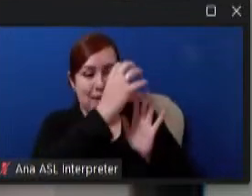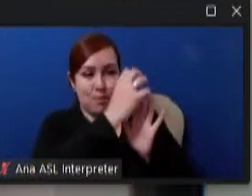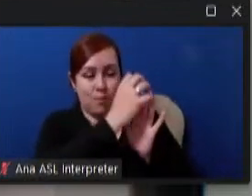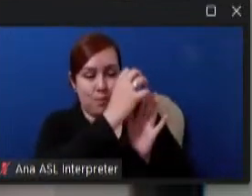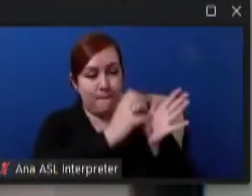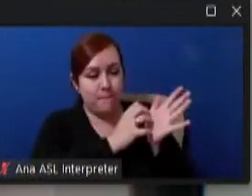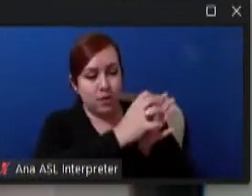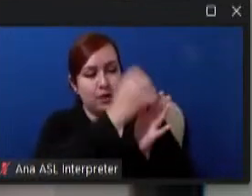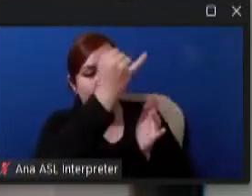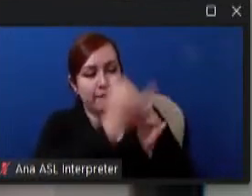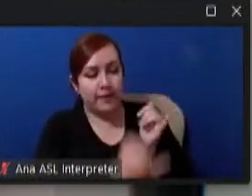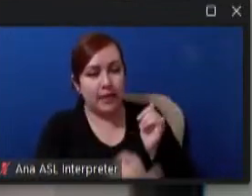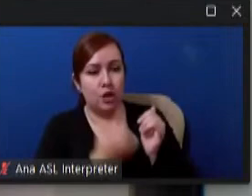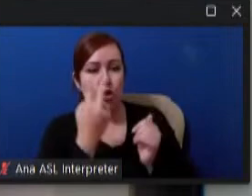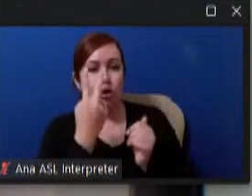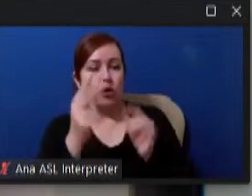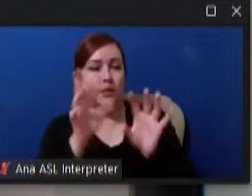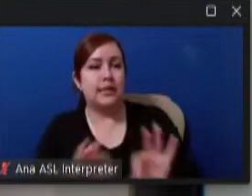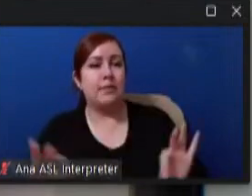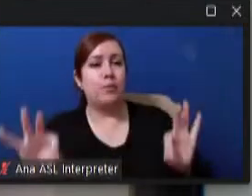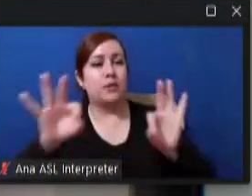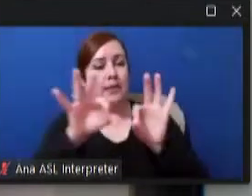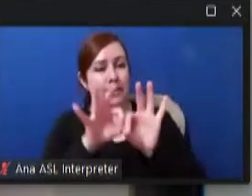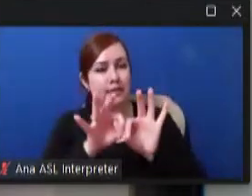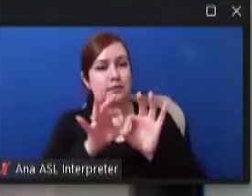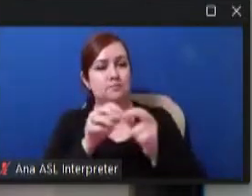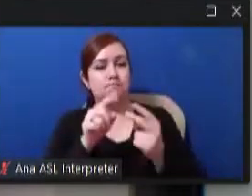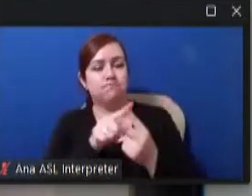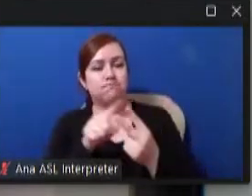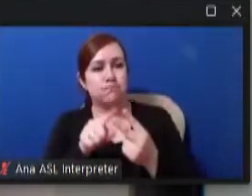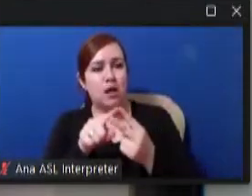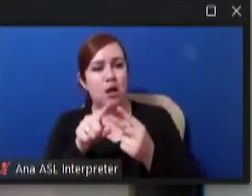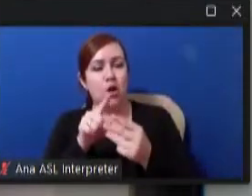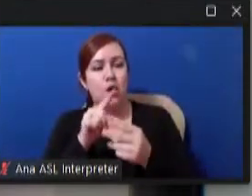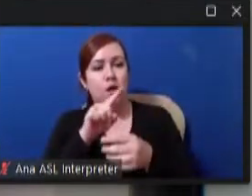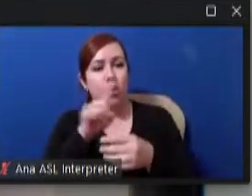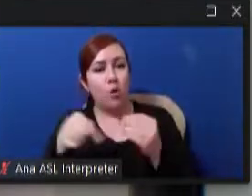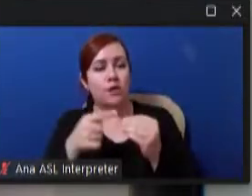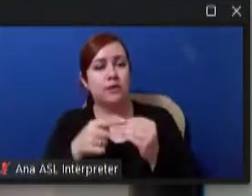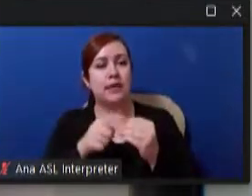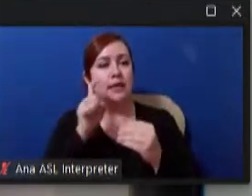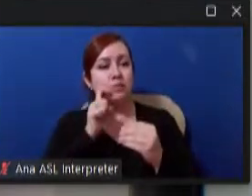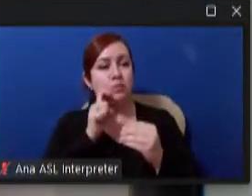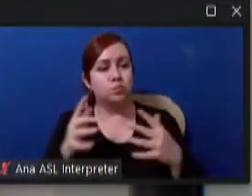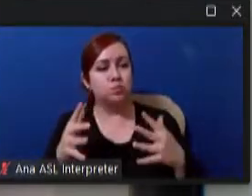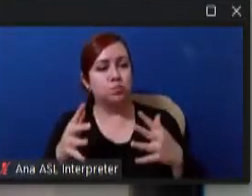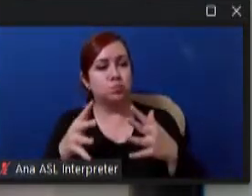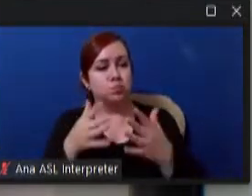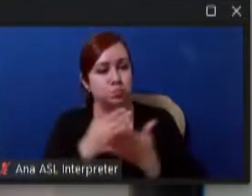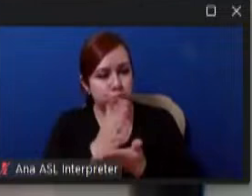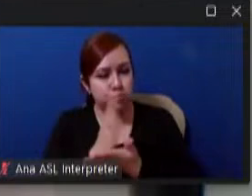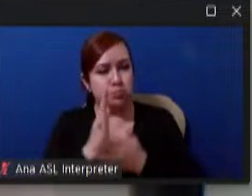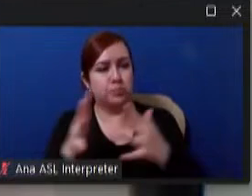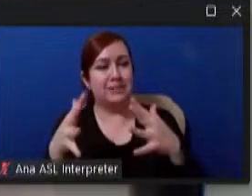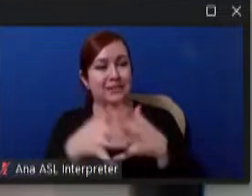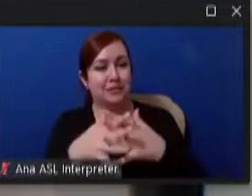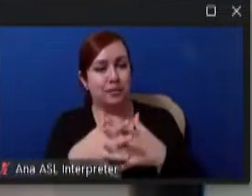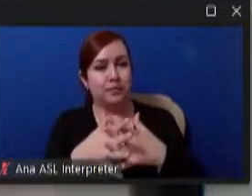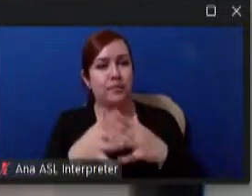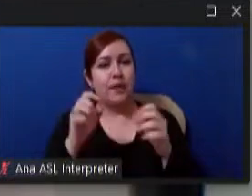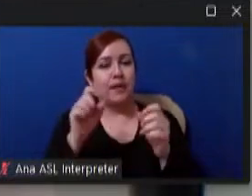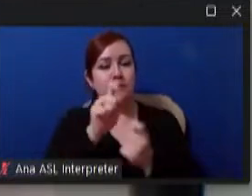committed. There are two guidelines related to sexual and reproductive